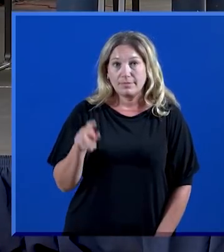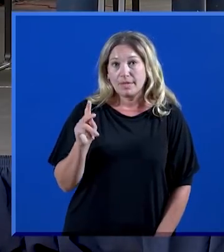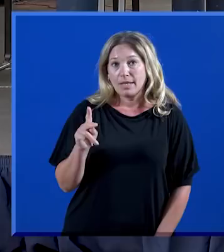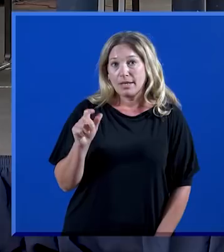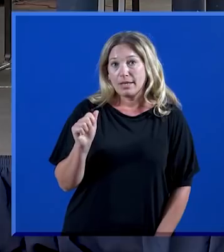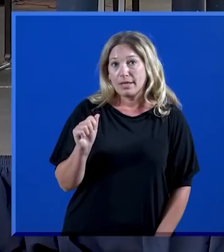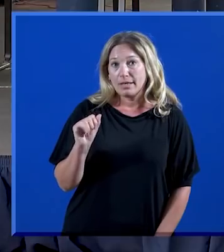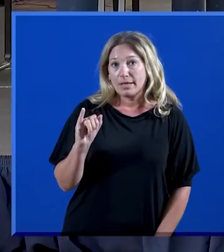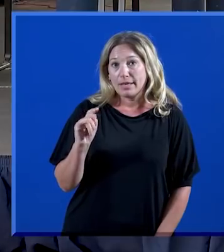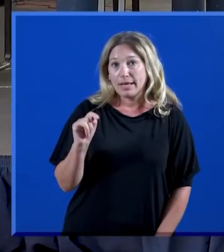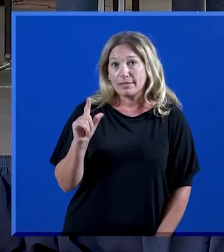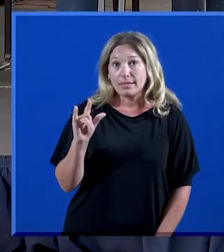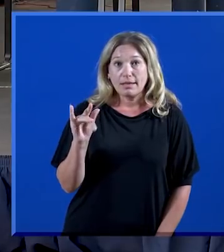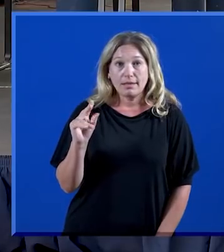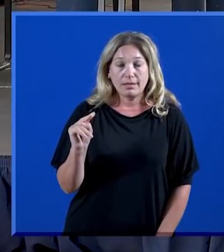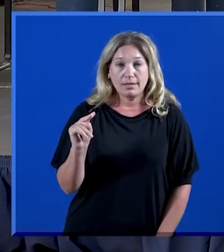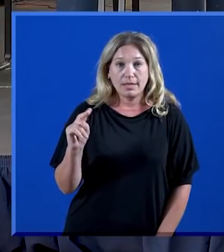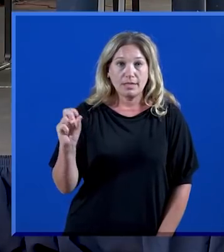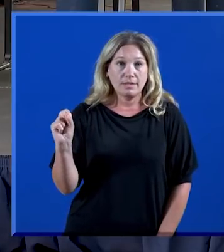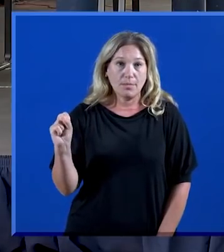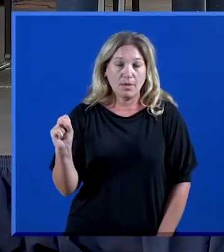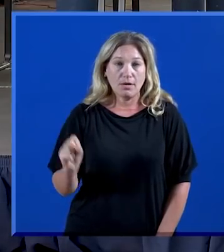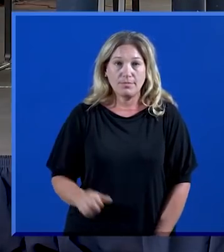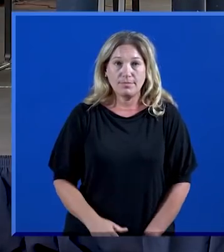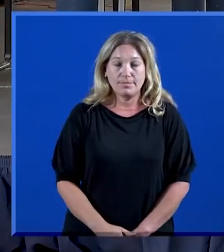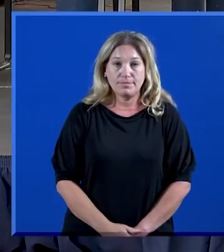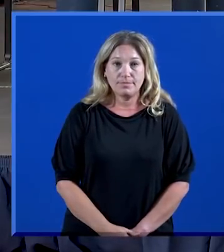Caitlin Sampong.